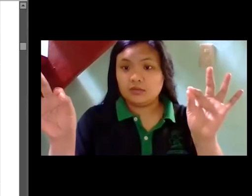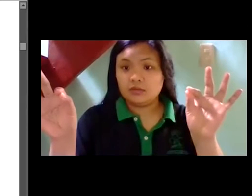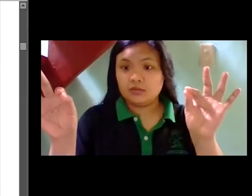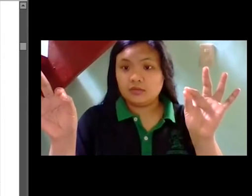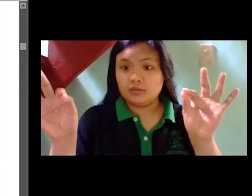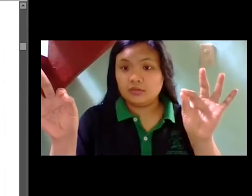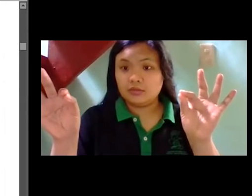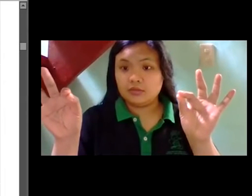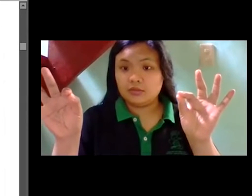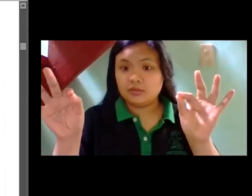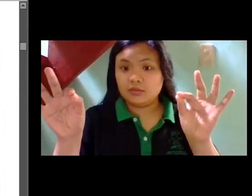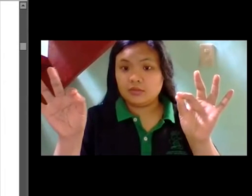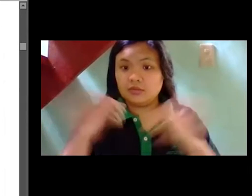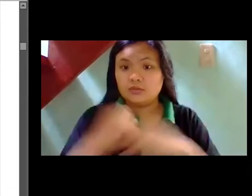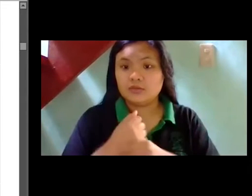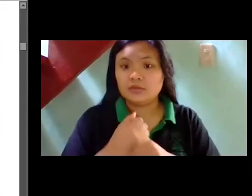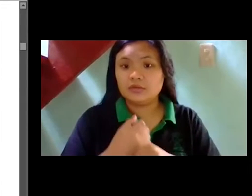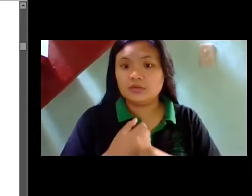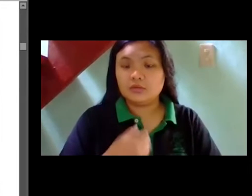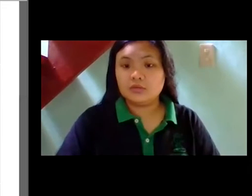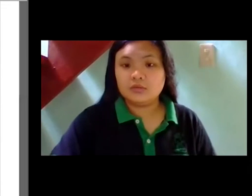School bag. School bag. Yeah.